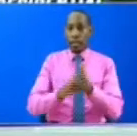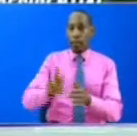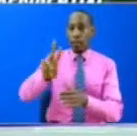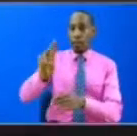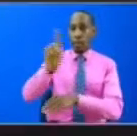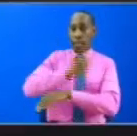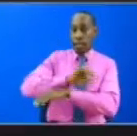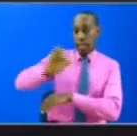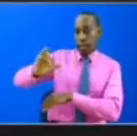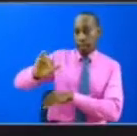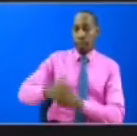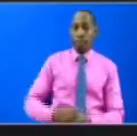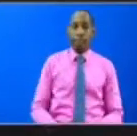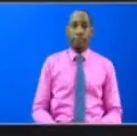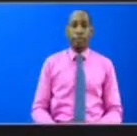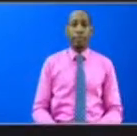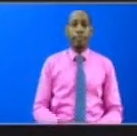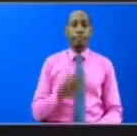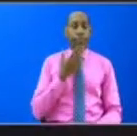days?